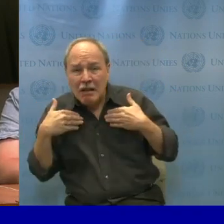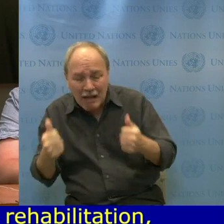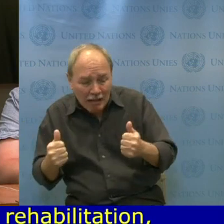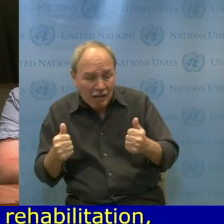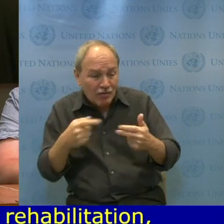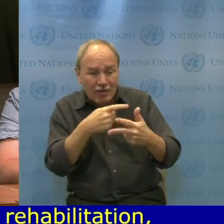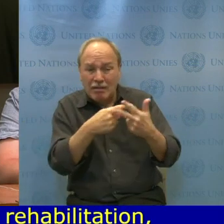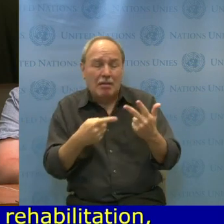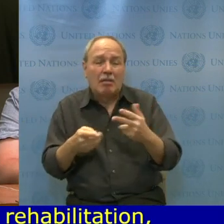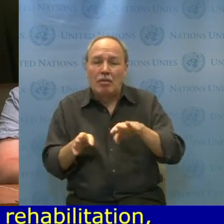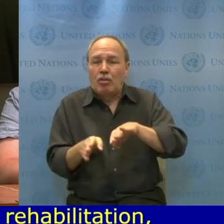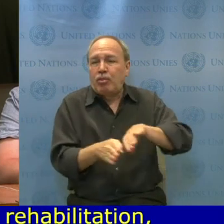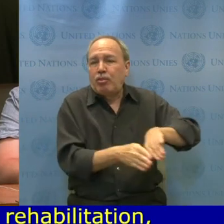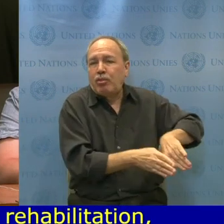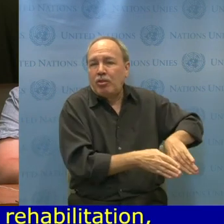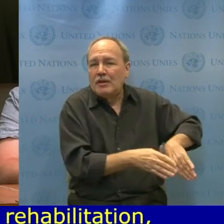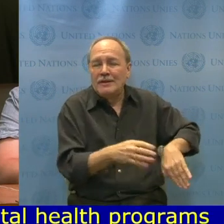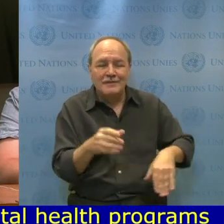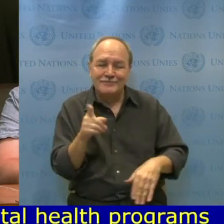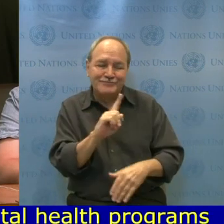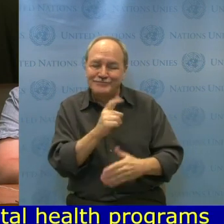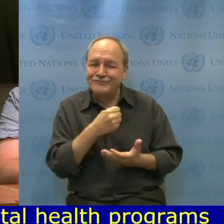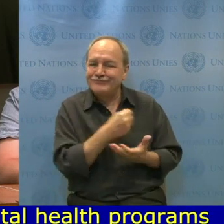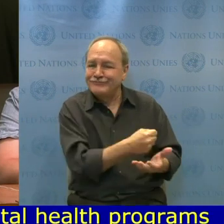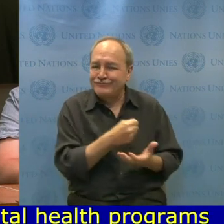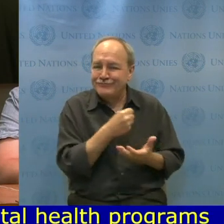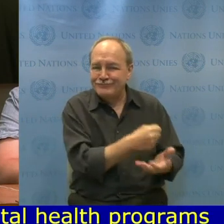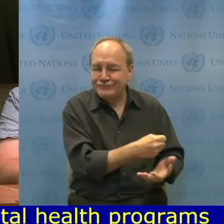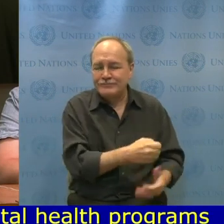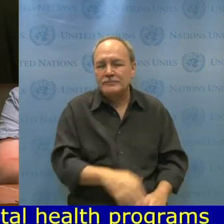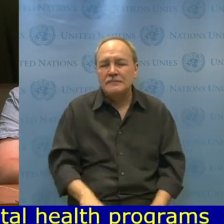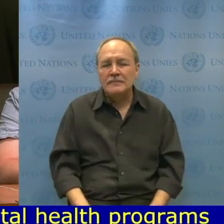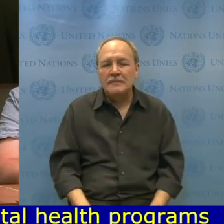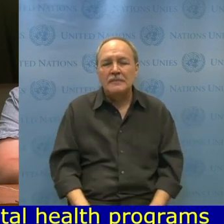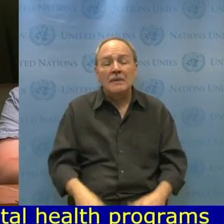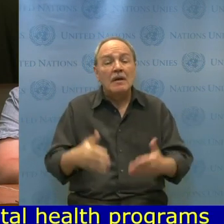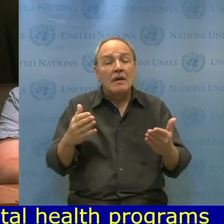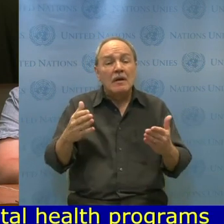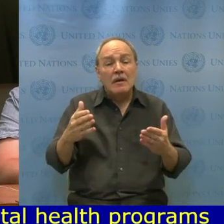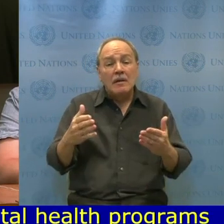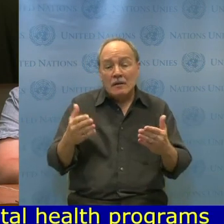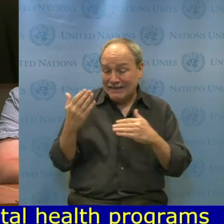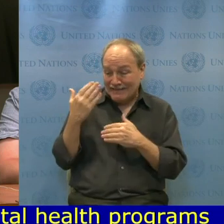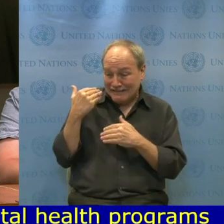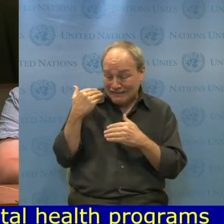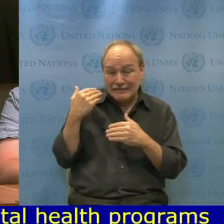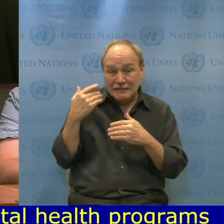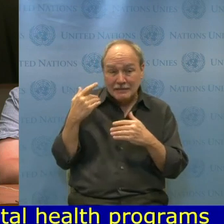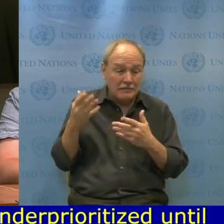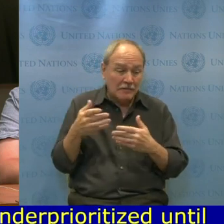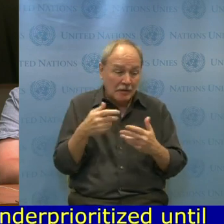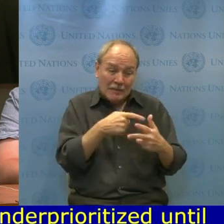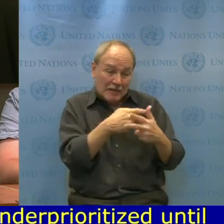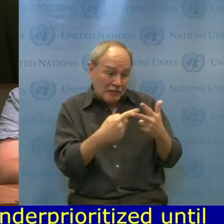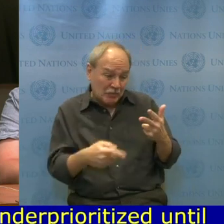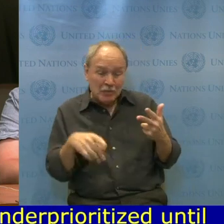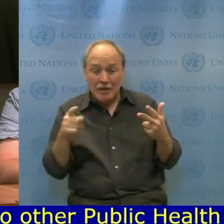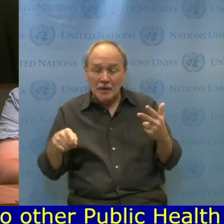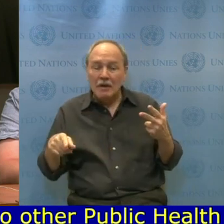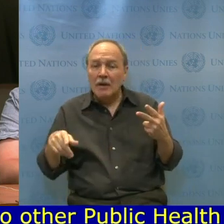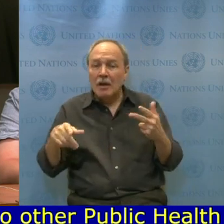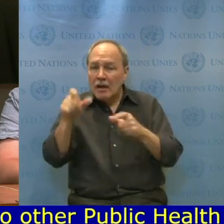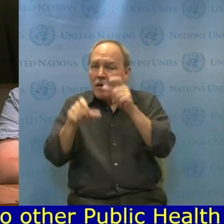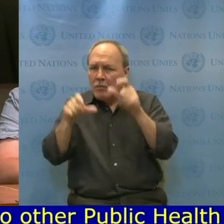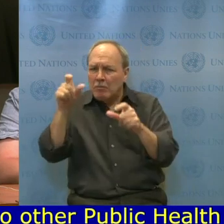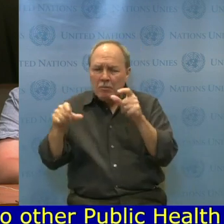agenda compared to other public health services. In spite of recent signs of greater recognition of these issues, through initiatives like